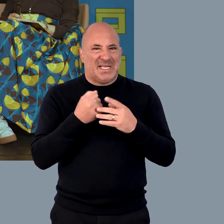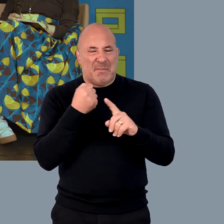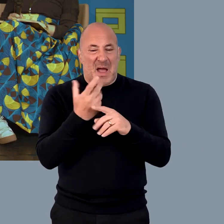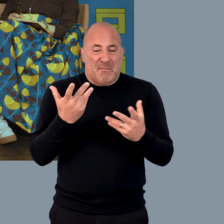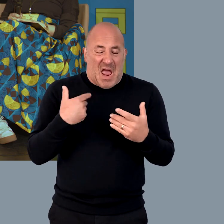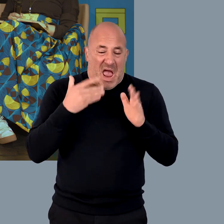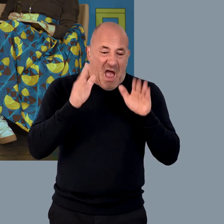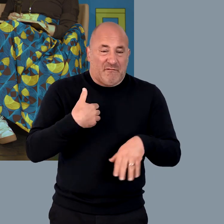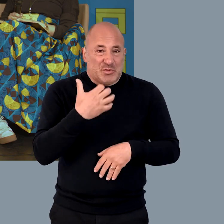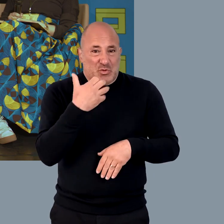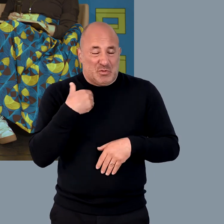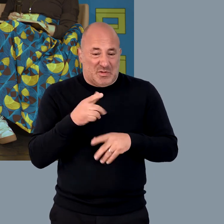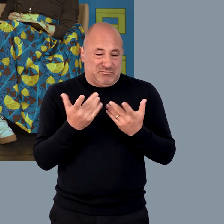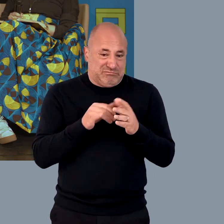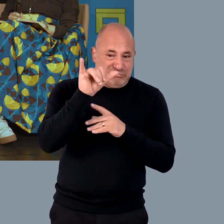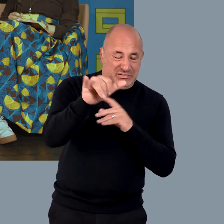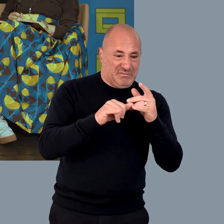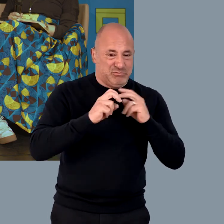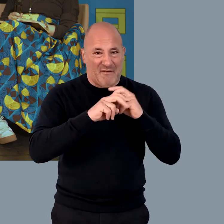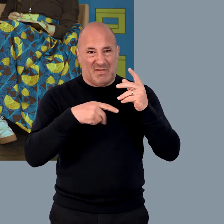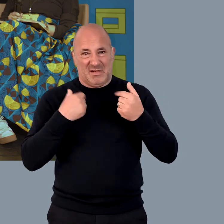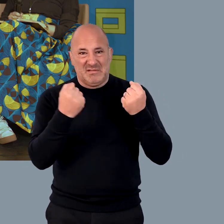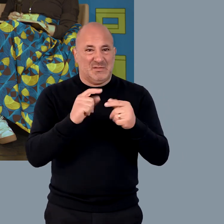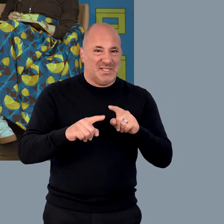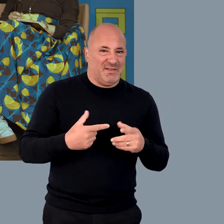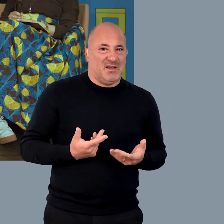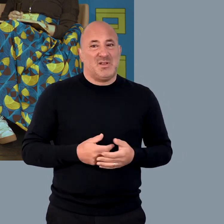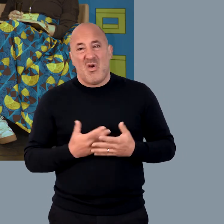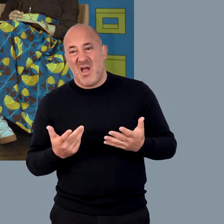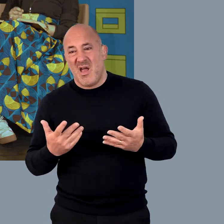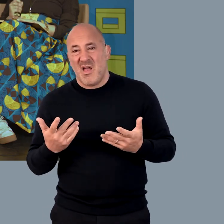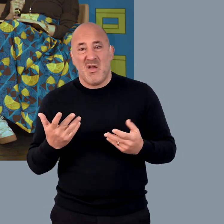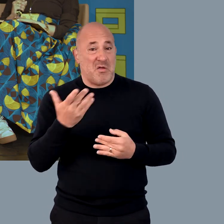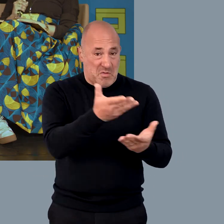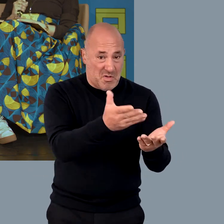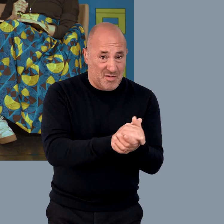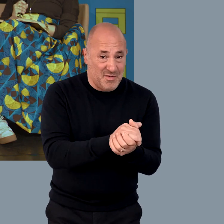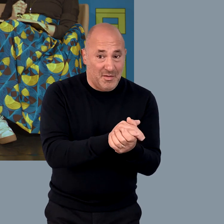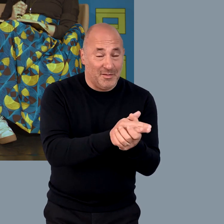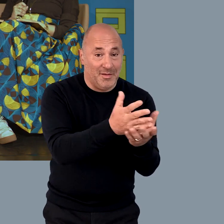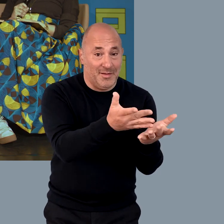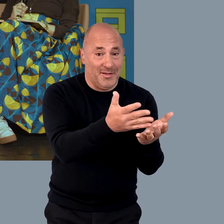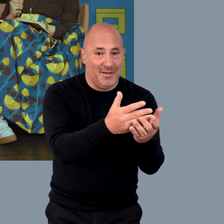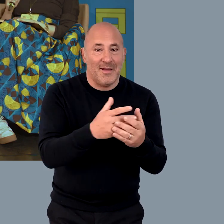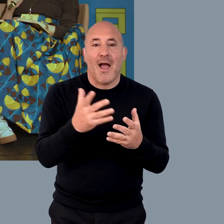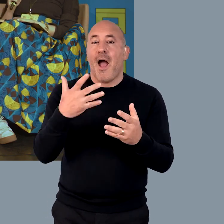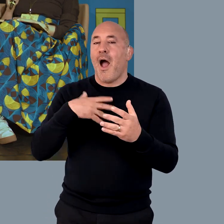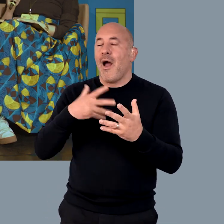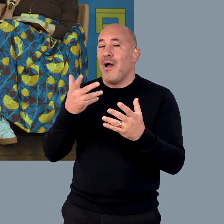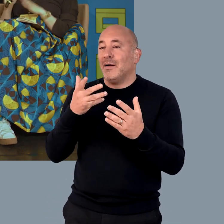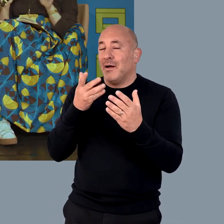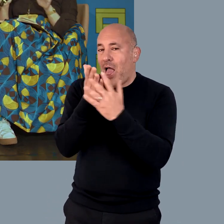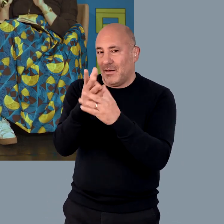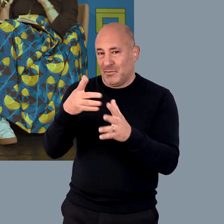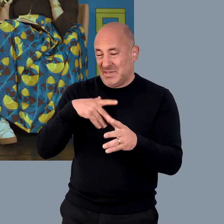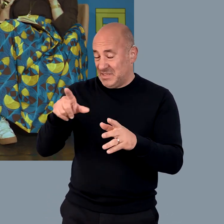their travel, for example, and the impact, but they feel like they can't make any changes. So if you, go ahead. I was going to say, this is absolutely